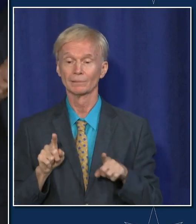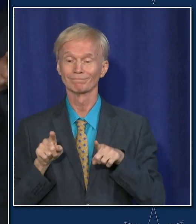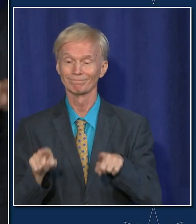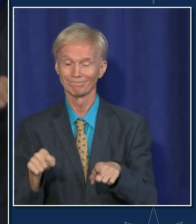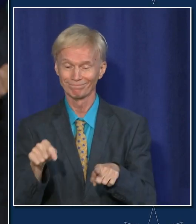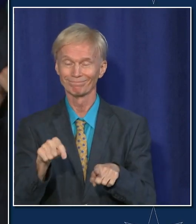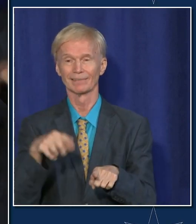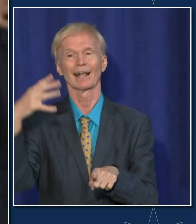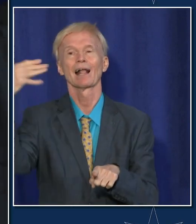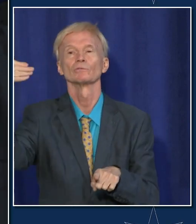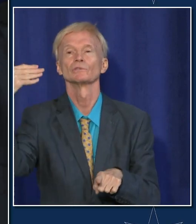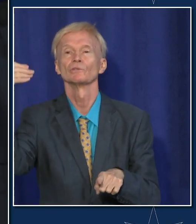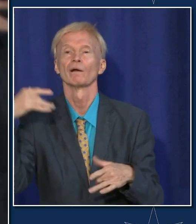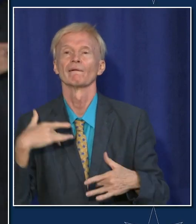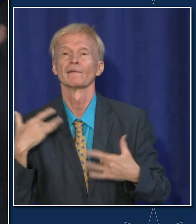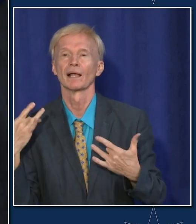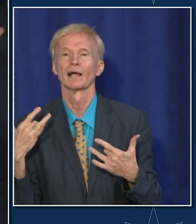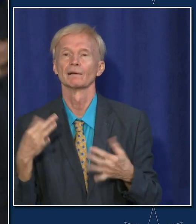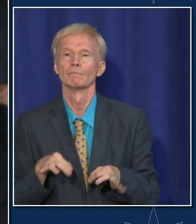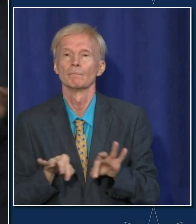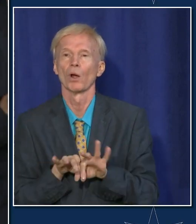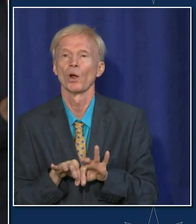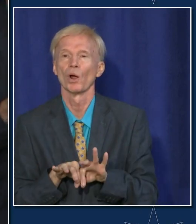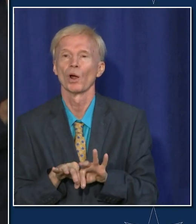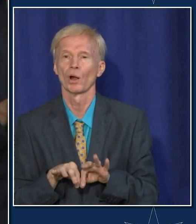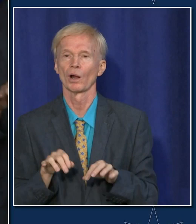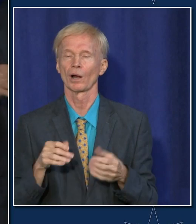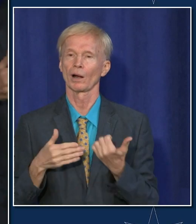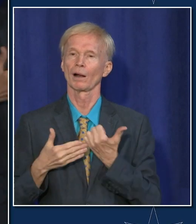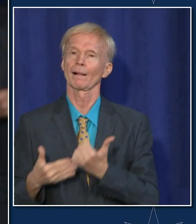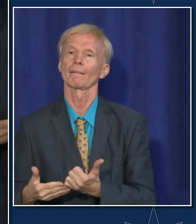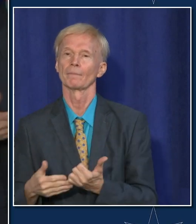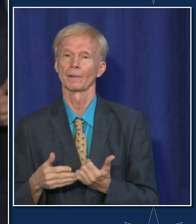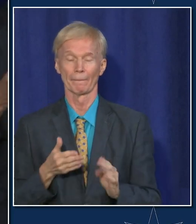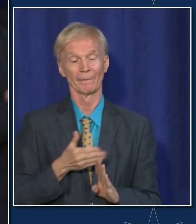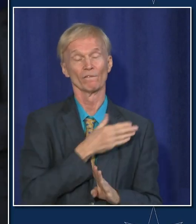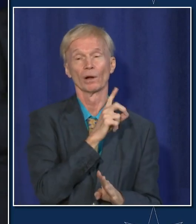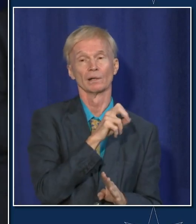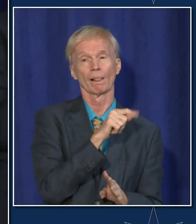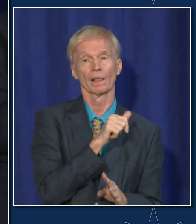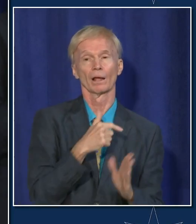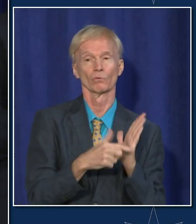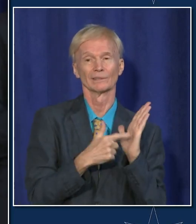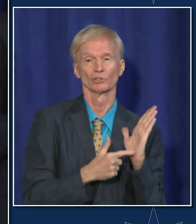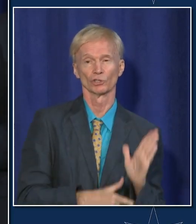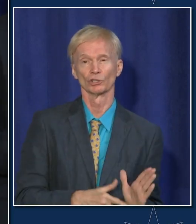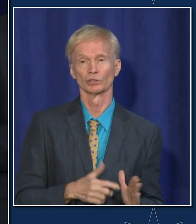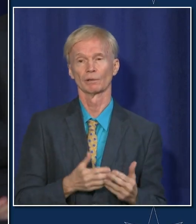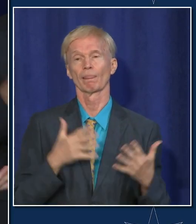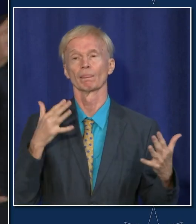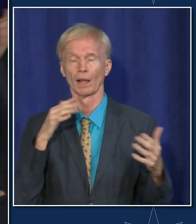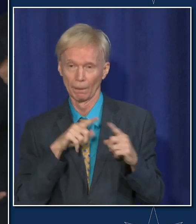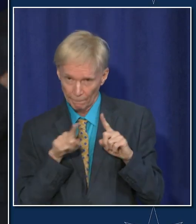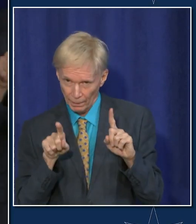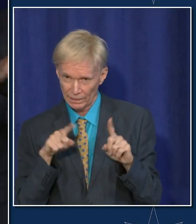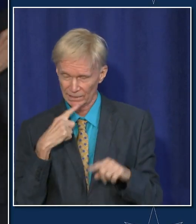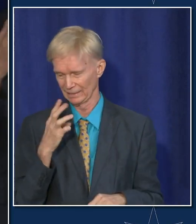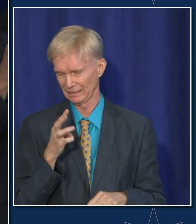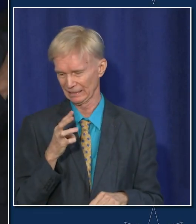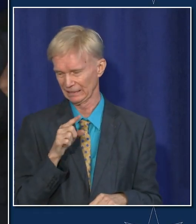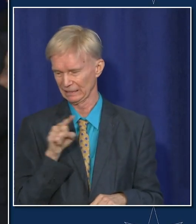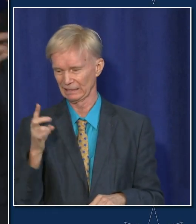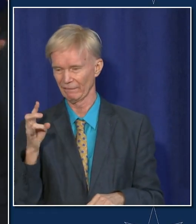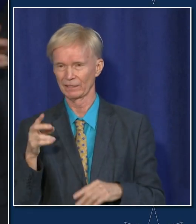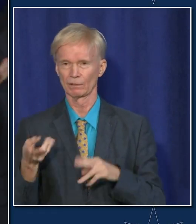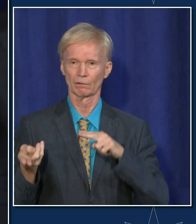event. There had been studies that, prior to Delta, to be fair, that had shown 16, 17